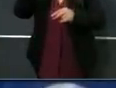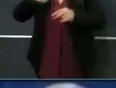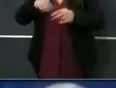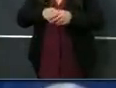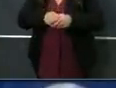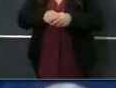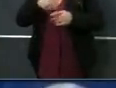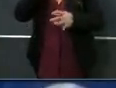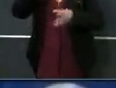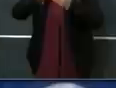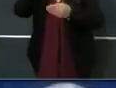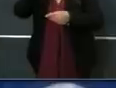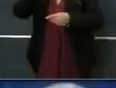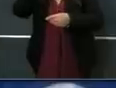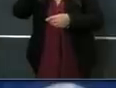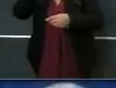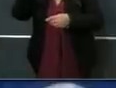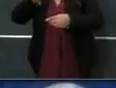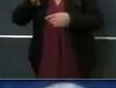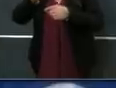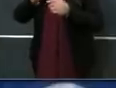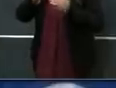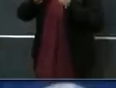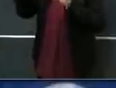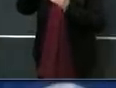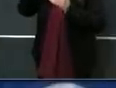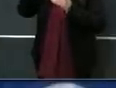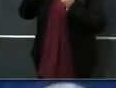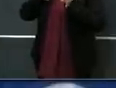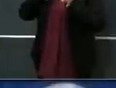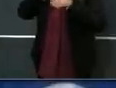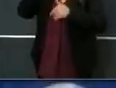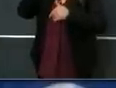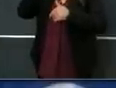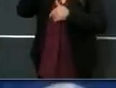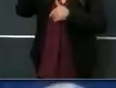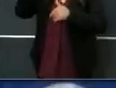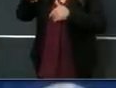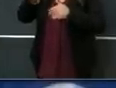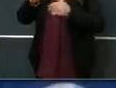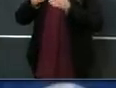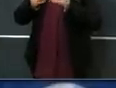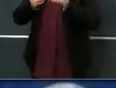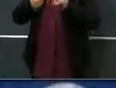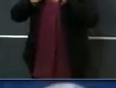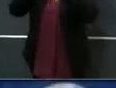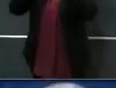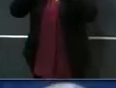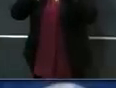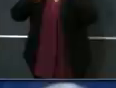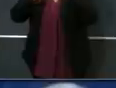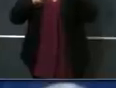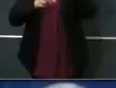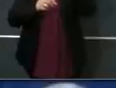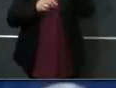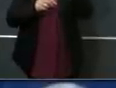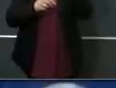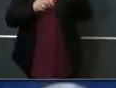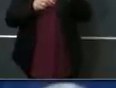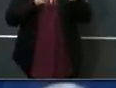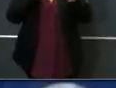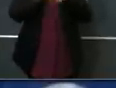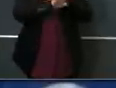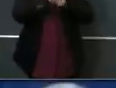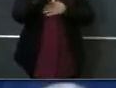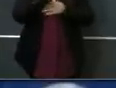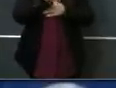hospitalizations, about 2.8% above where we were yesterday in the number of ICU patients. Again,